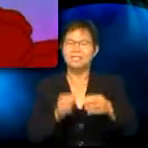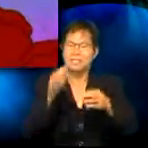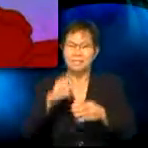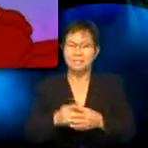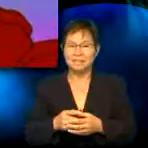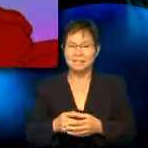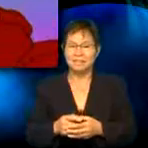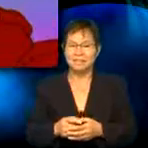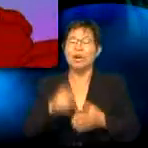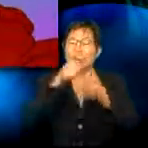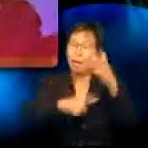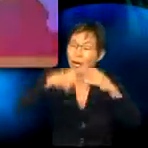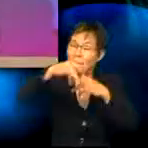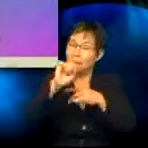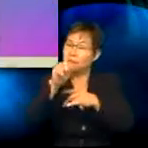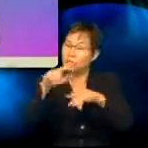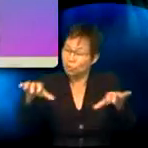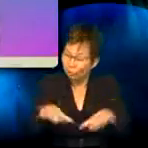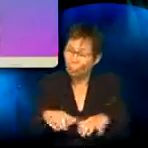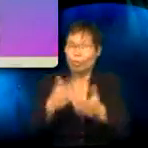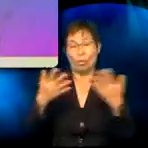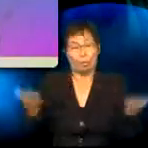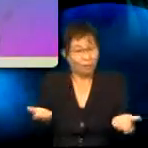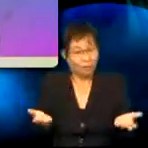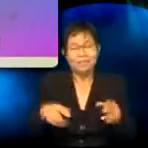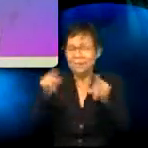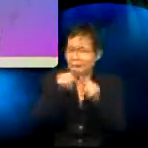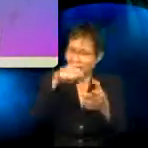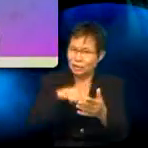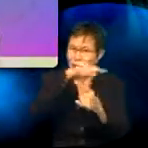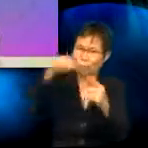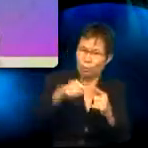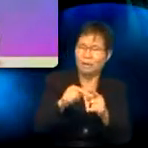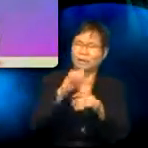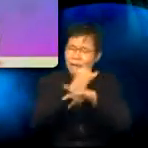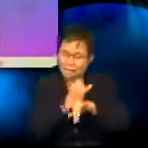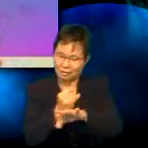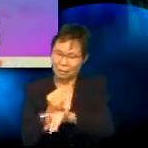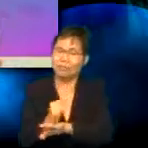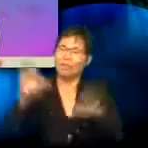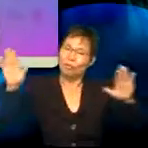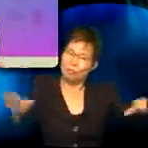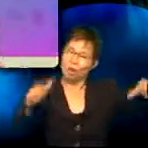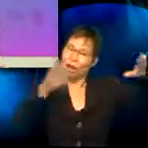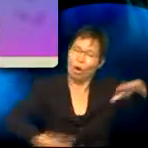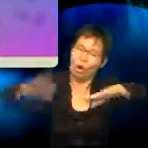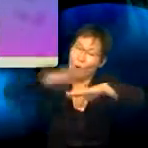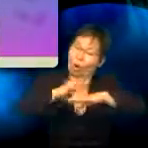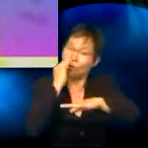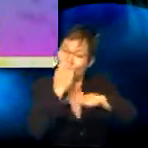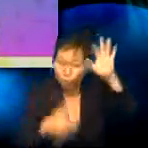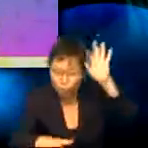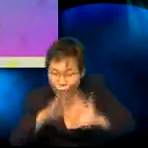the pistil do? Well, it's like this. When an insect flies onto a flower to